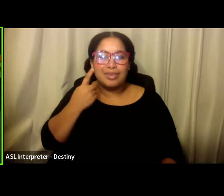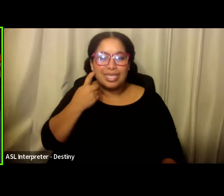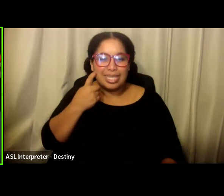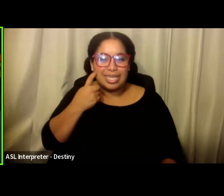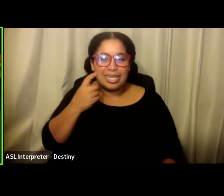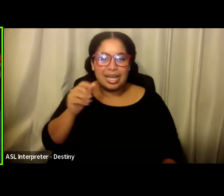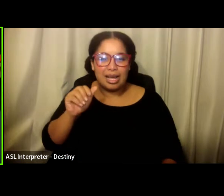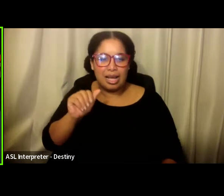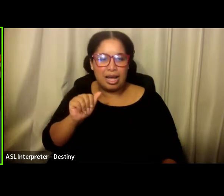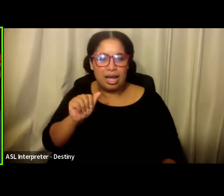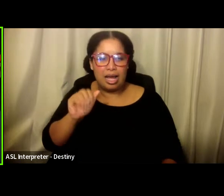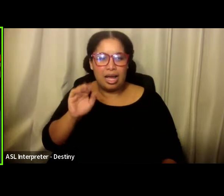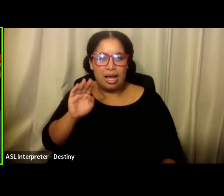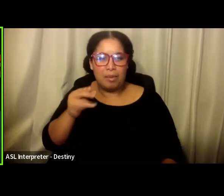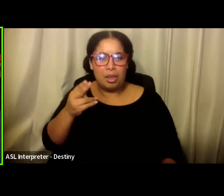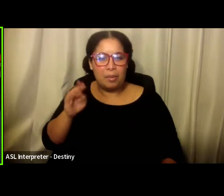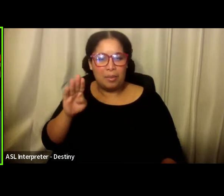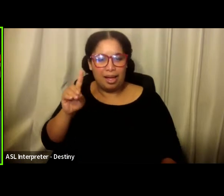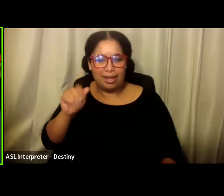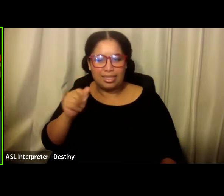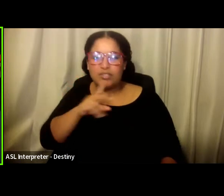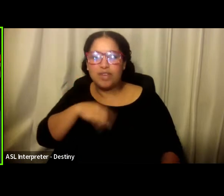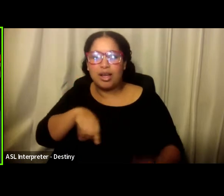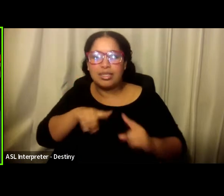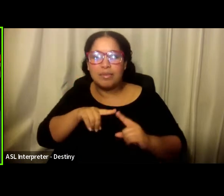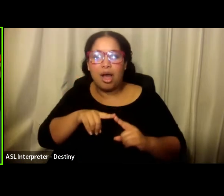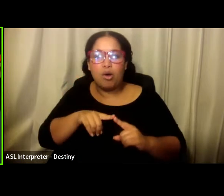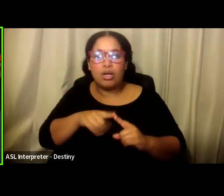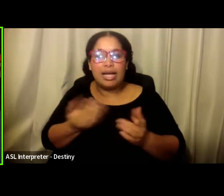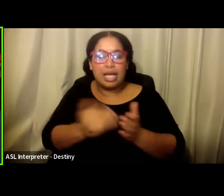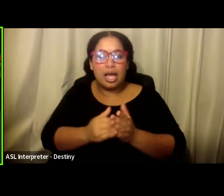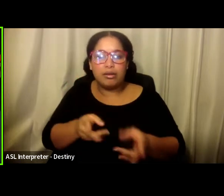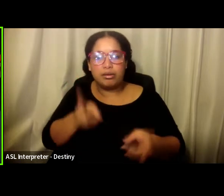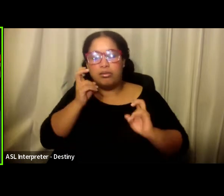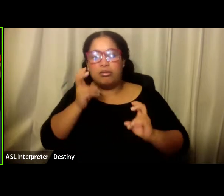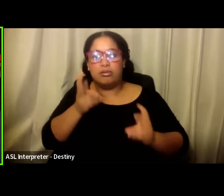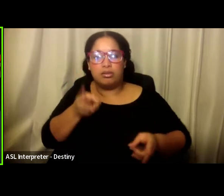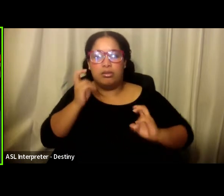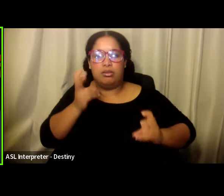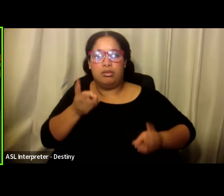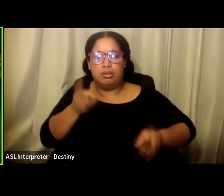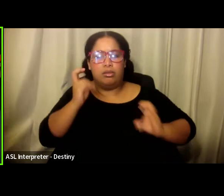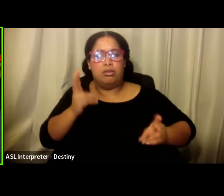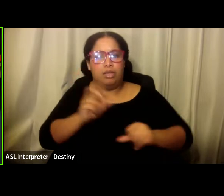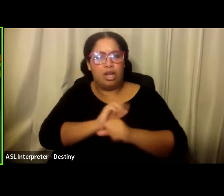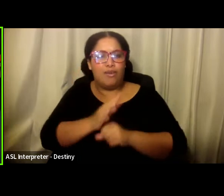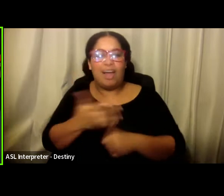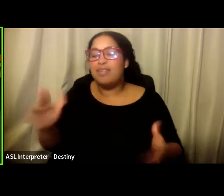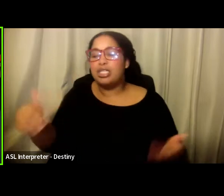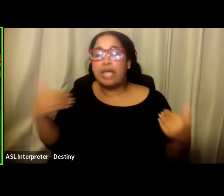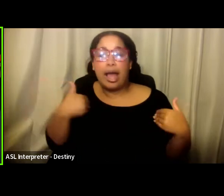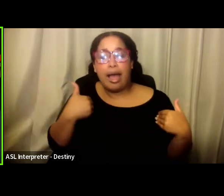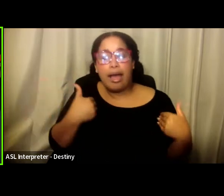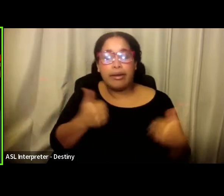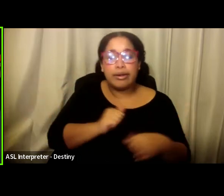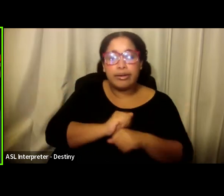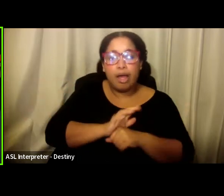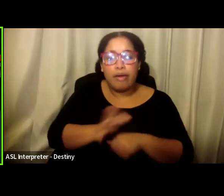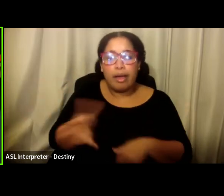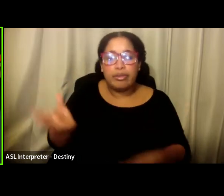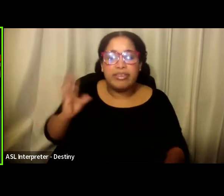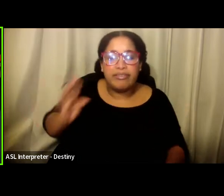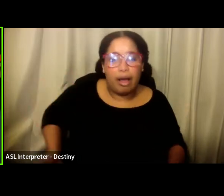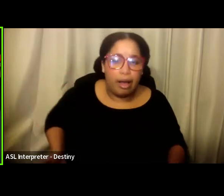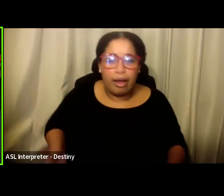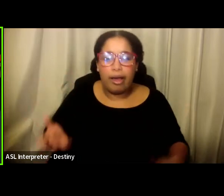issue of repeat exposure. And when people ask you, like, well, I've had it before and I was fine.